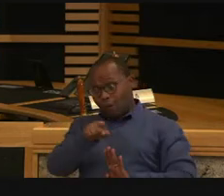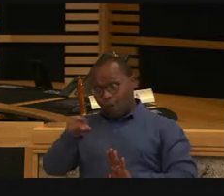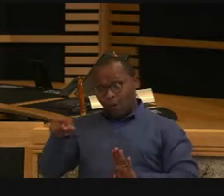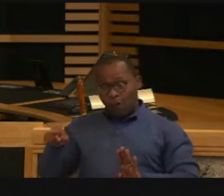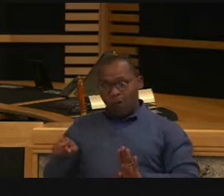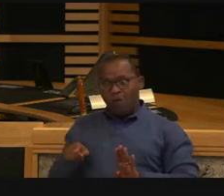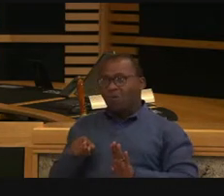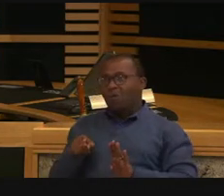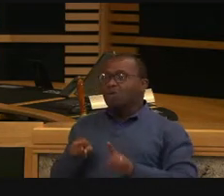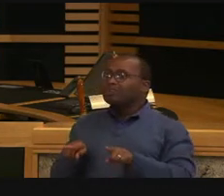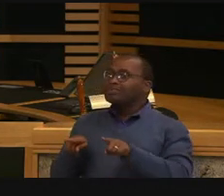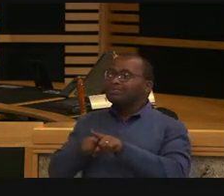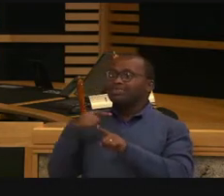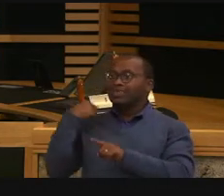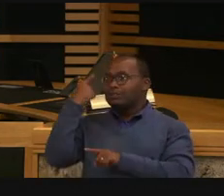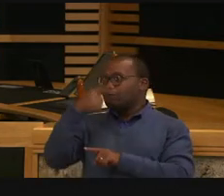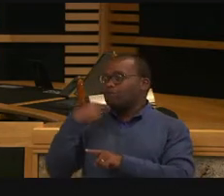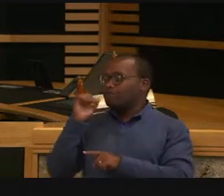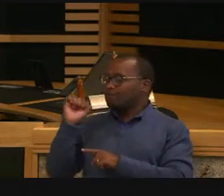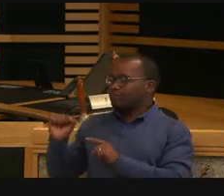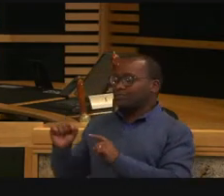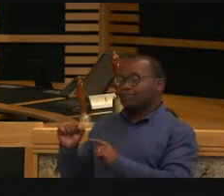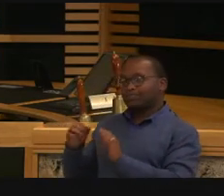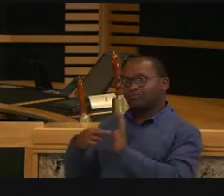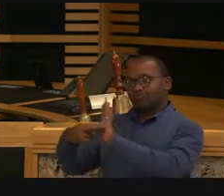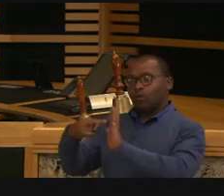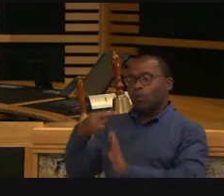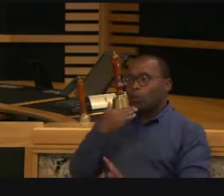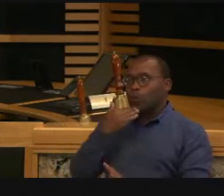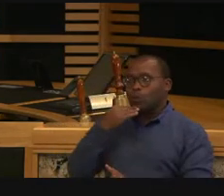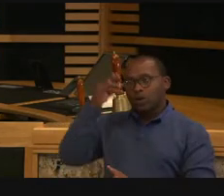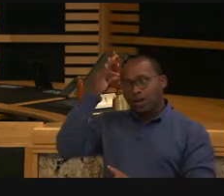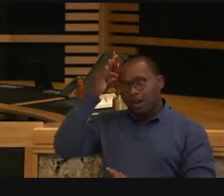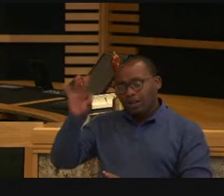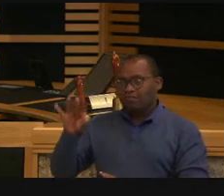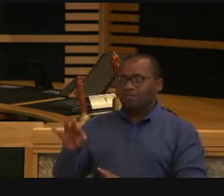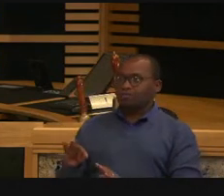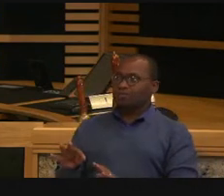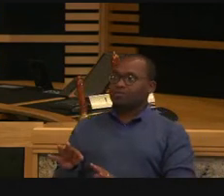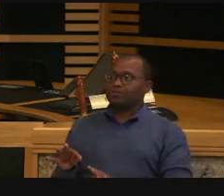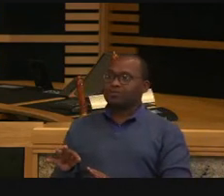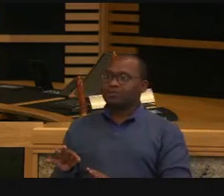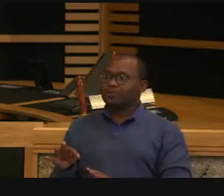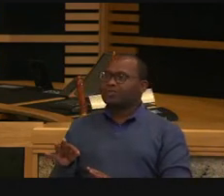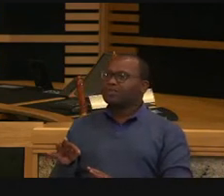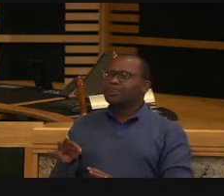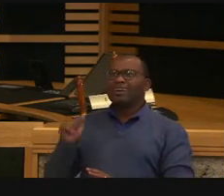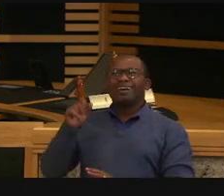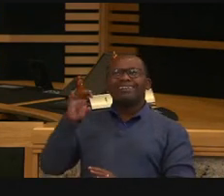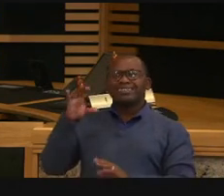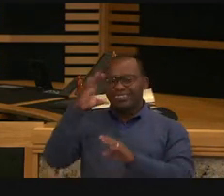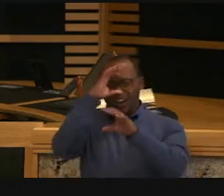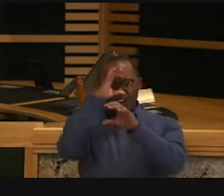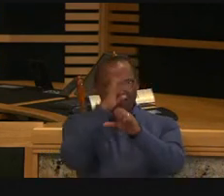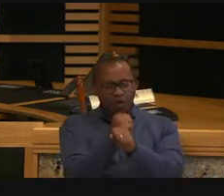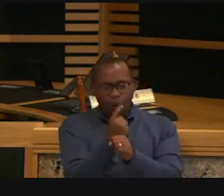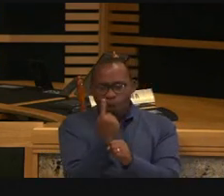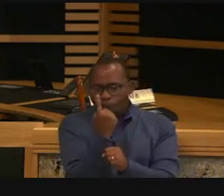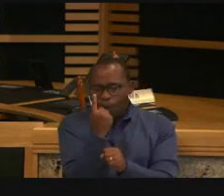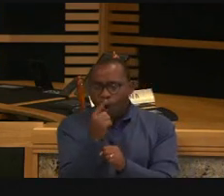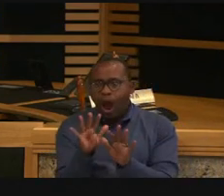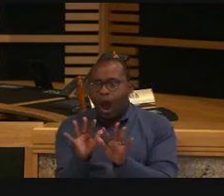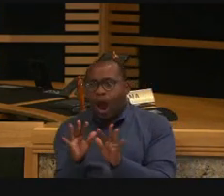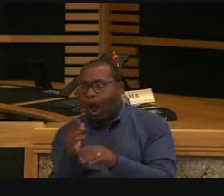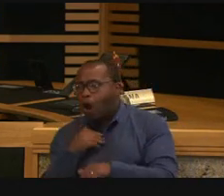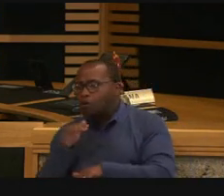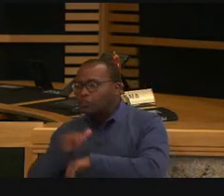ANC's preoccupation with race classification, bean counting, and cadre deployed comrades has brought this department to